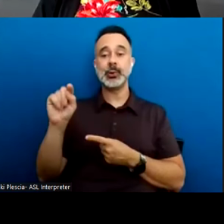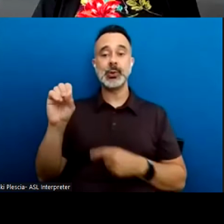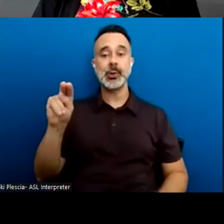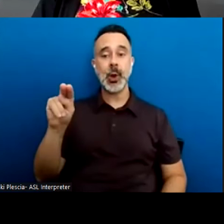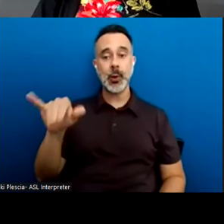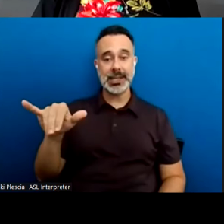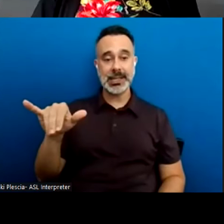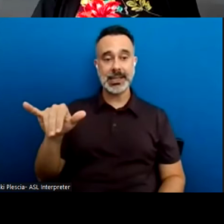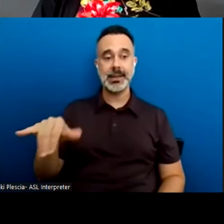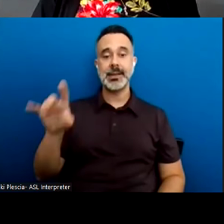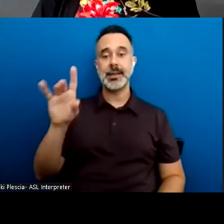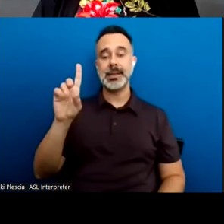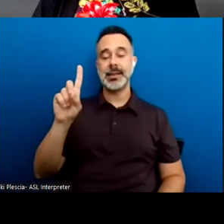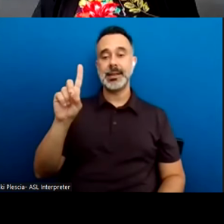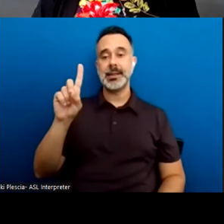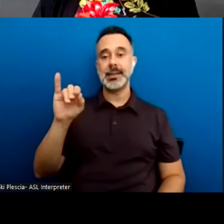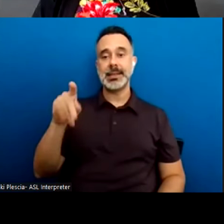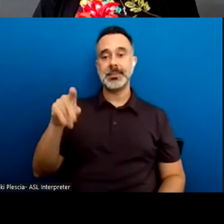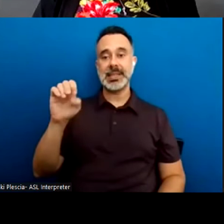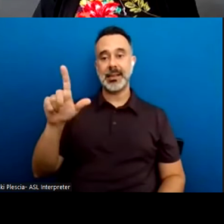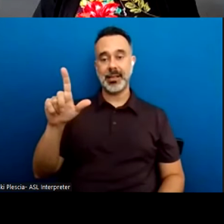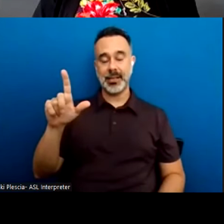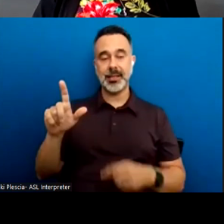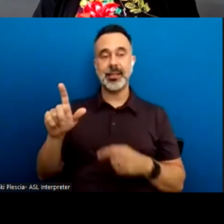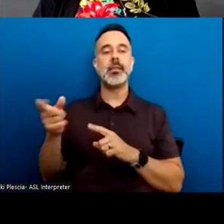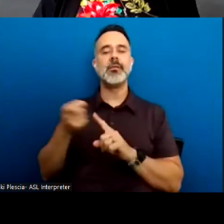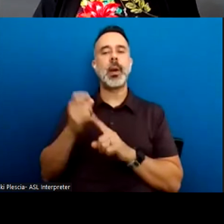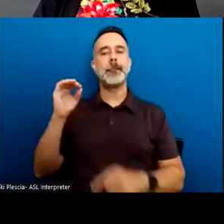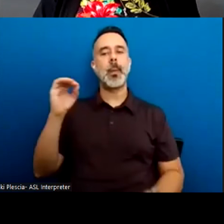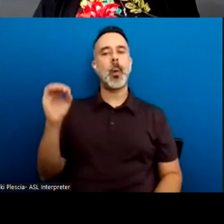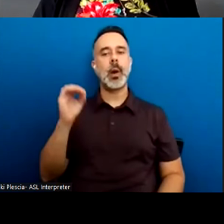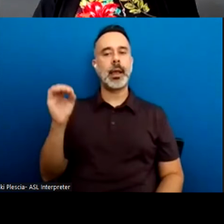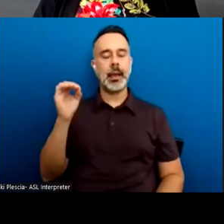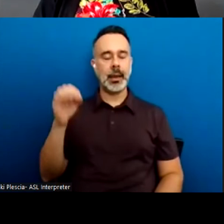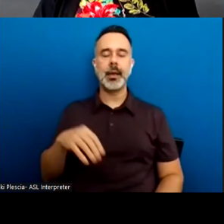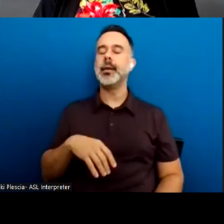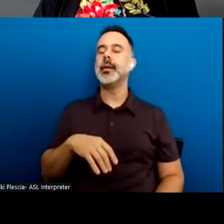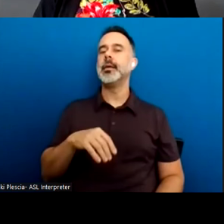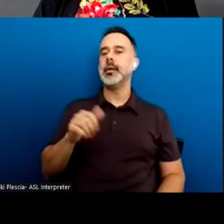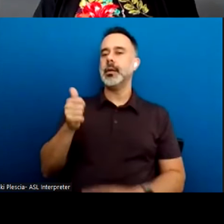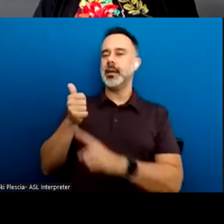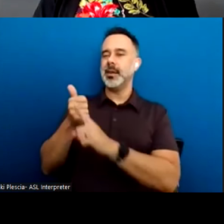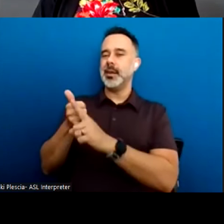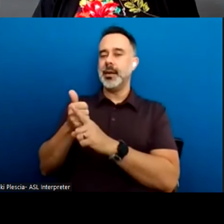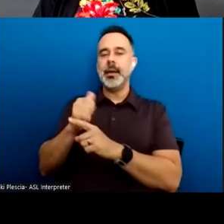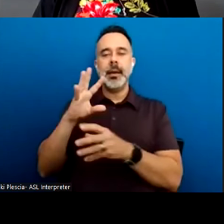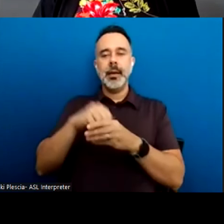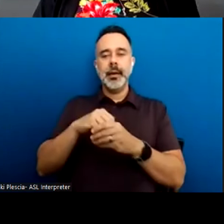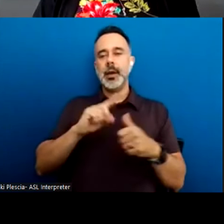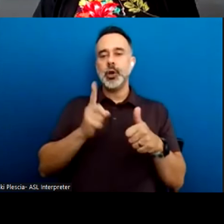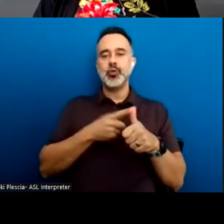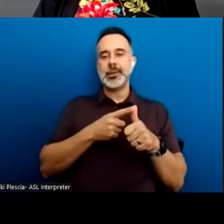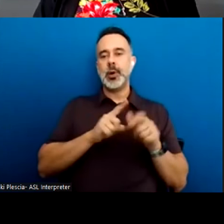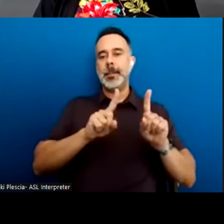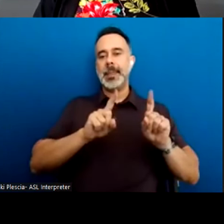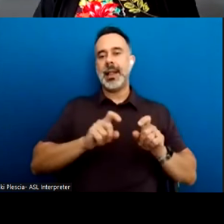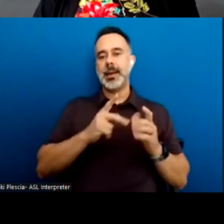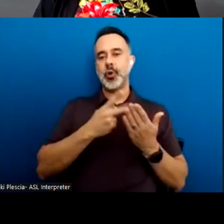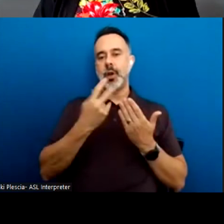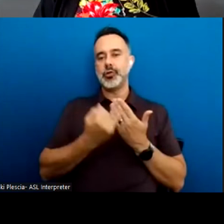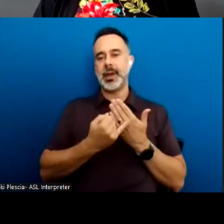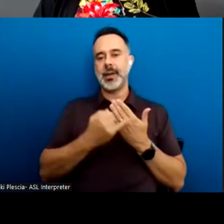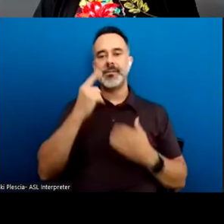DePeel. Again, Tony is from Oregon, and she was part of the original pilot project for